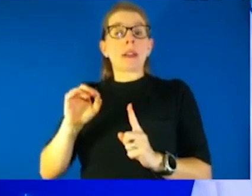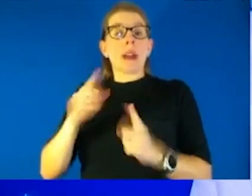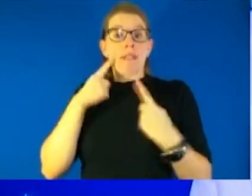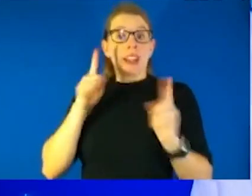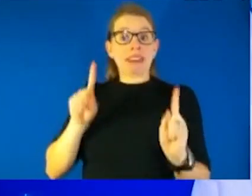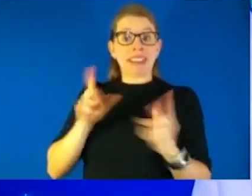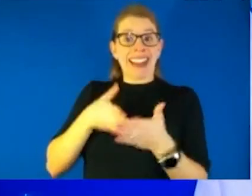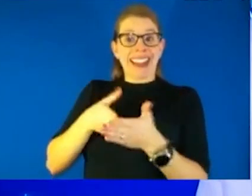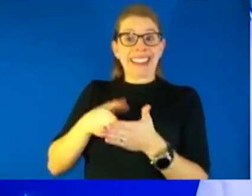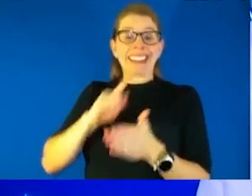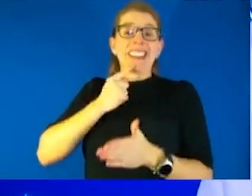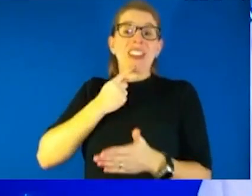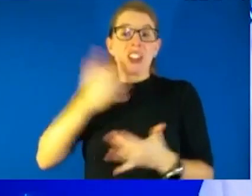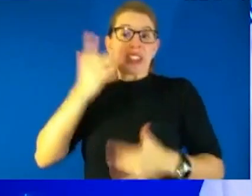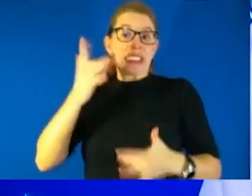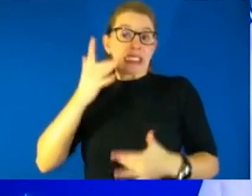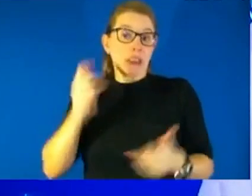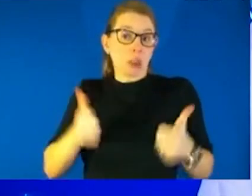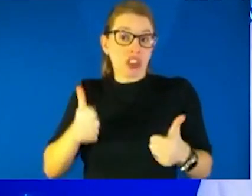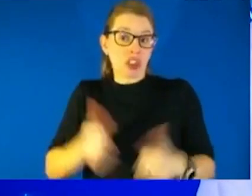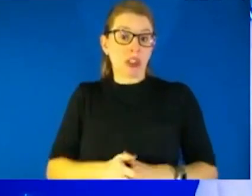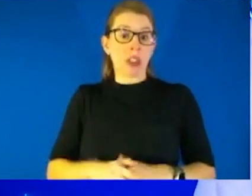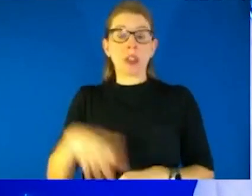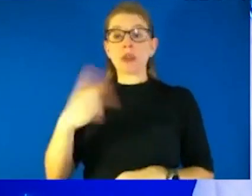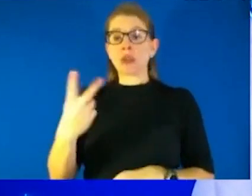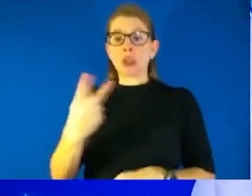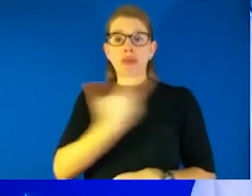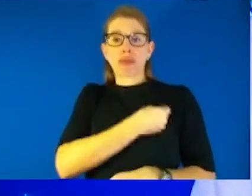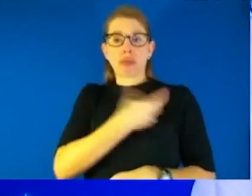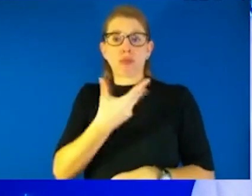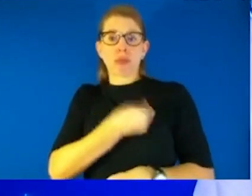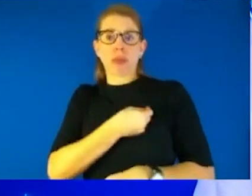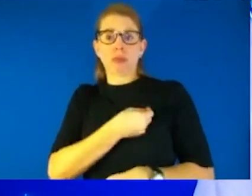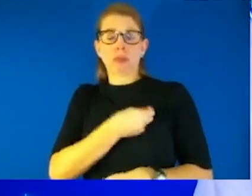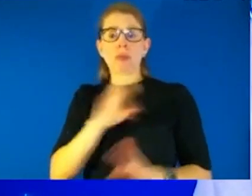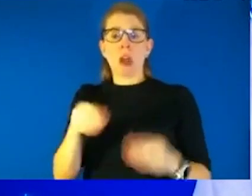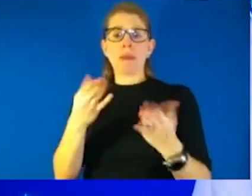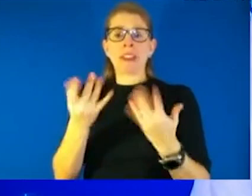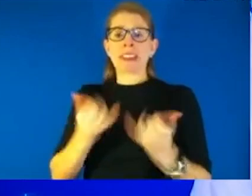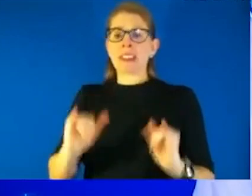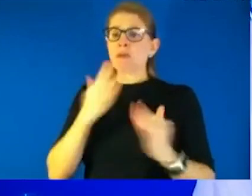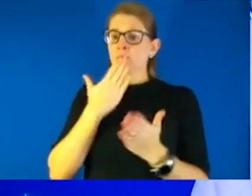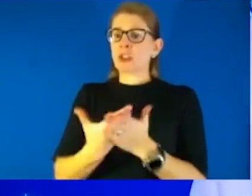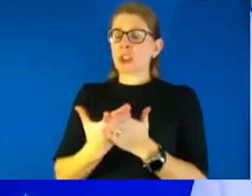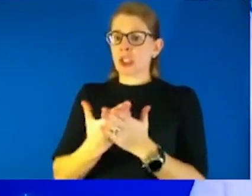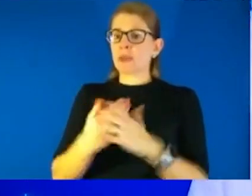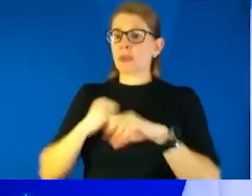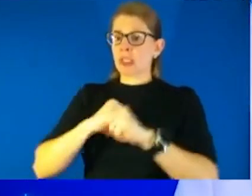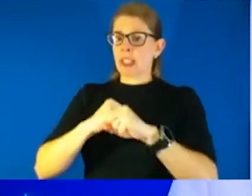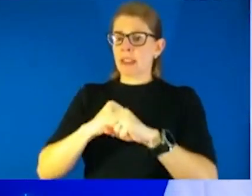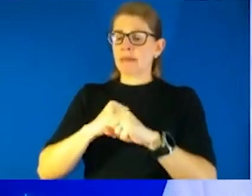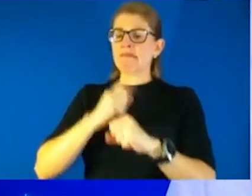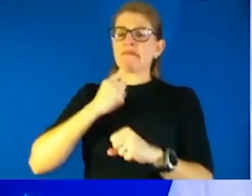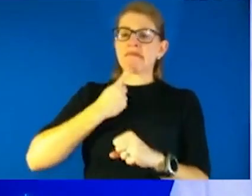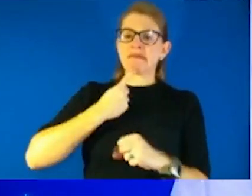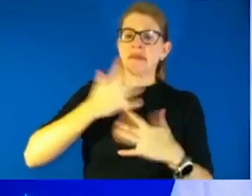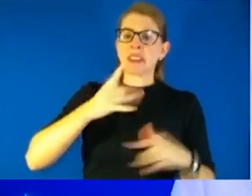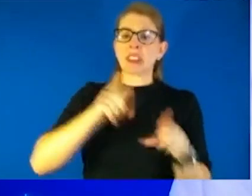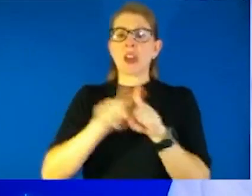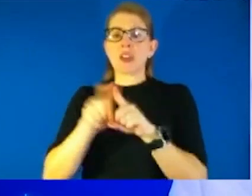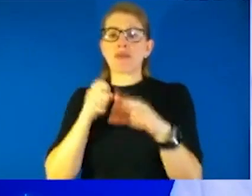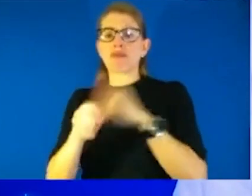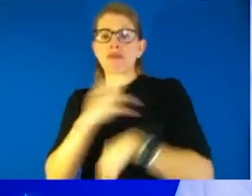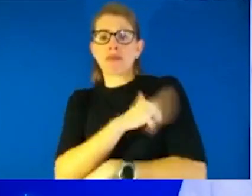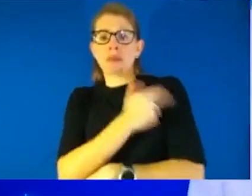severe disease? And, 2 doses still does offer good protection against severe disease and hospitalization. For the